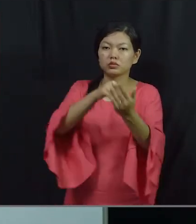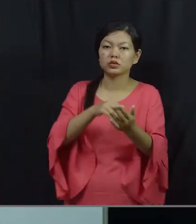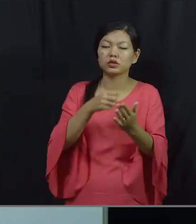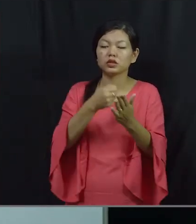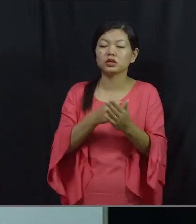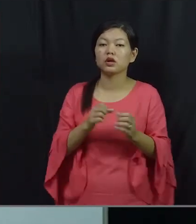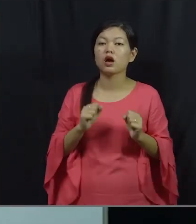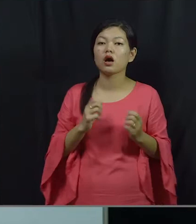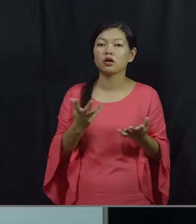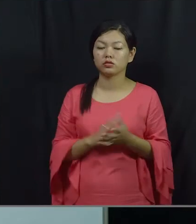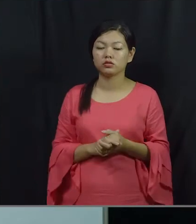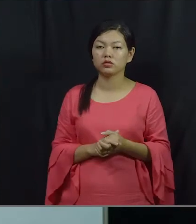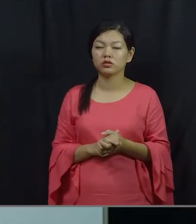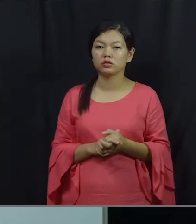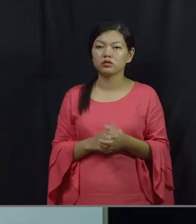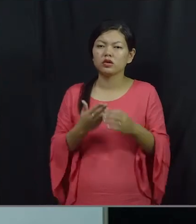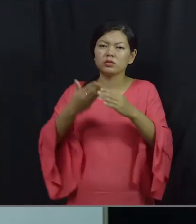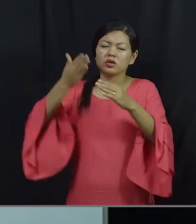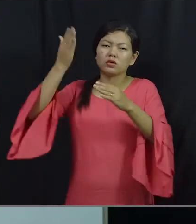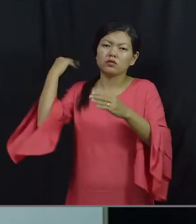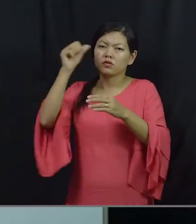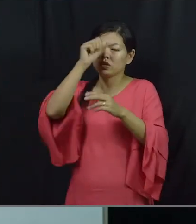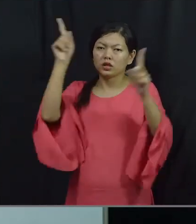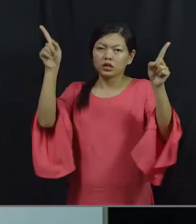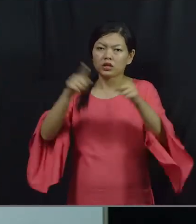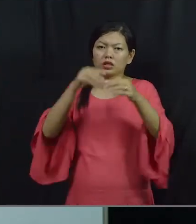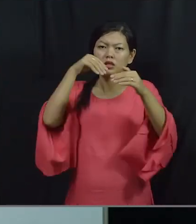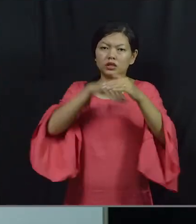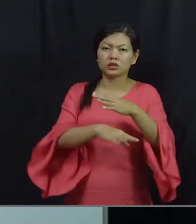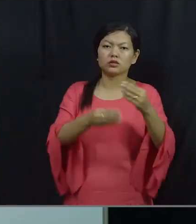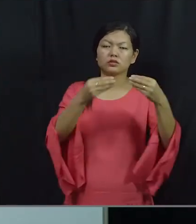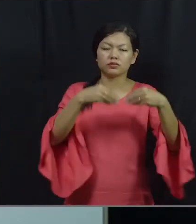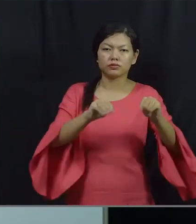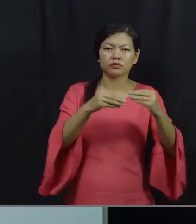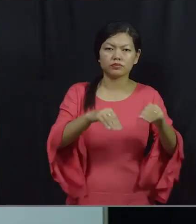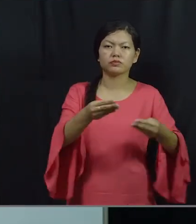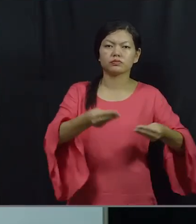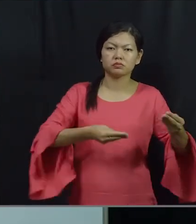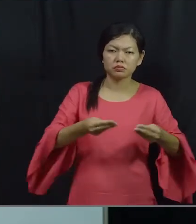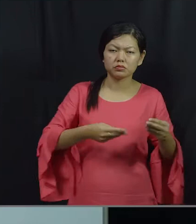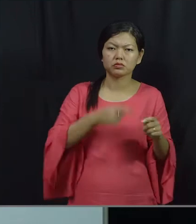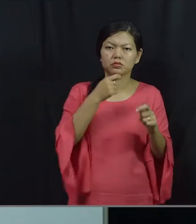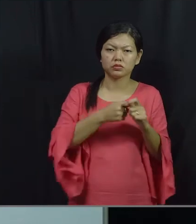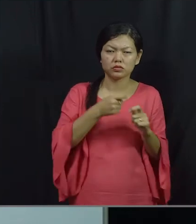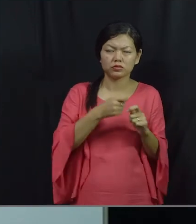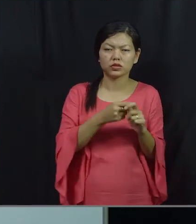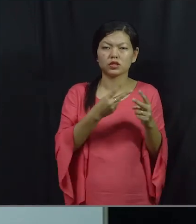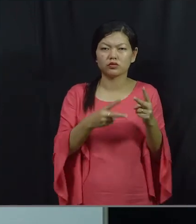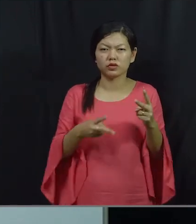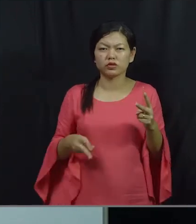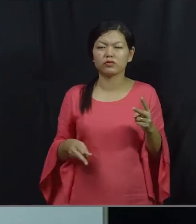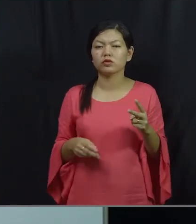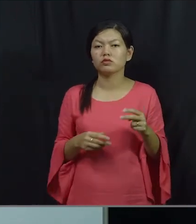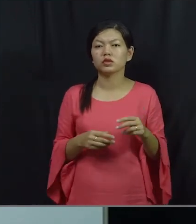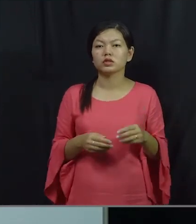today was not the same in the beginning, isn't it? So it took a number of years for this commerce to achieve the present stage, okay, and